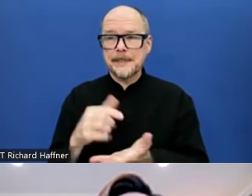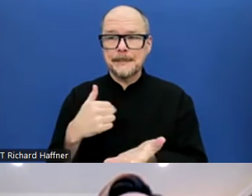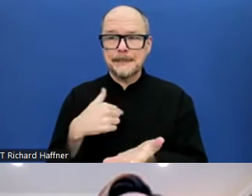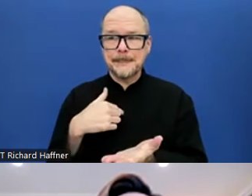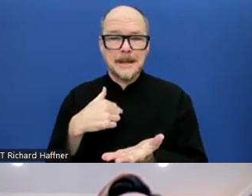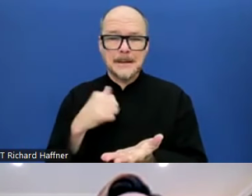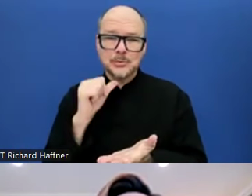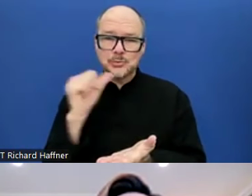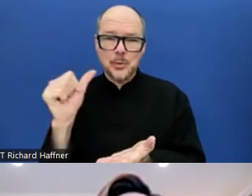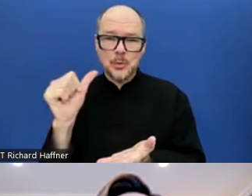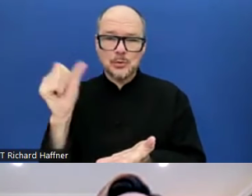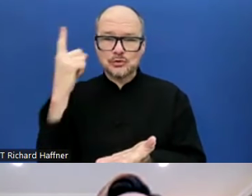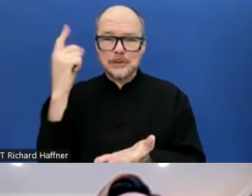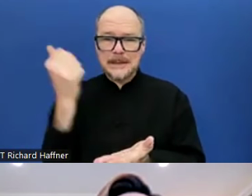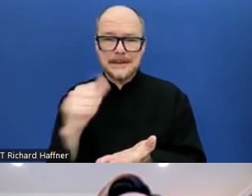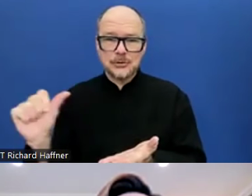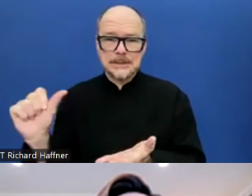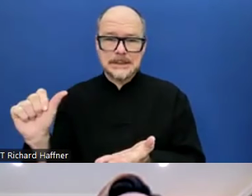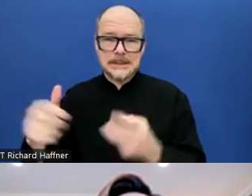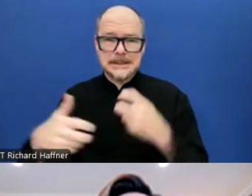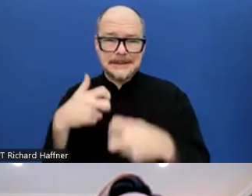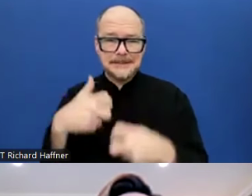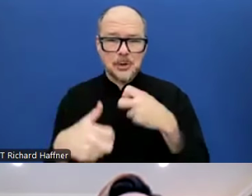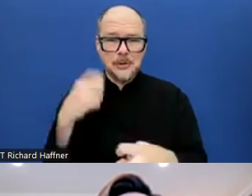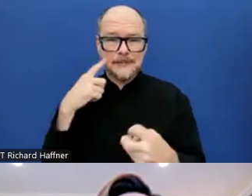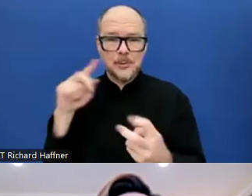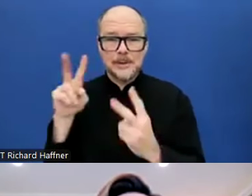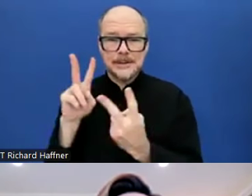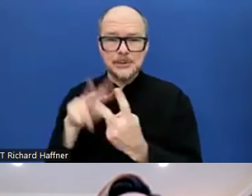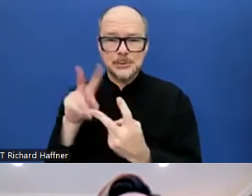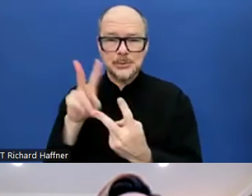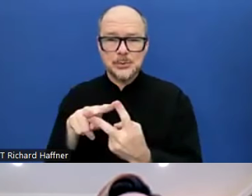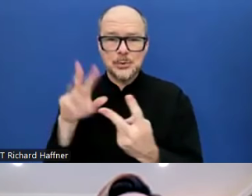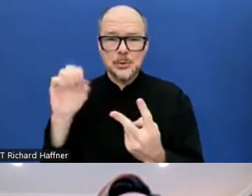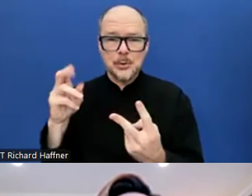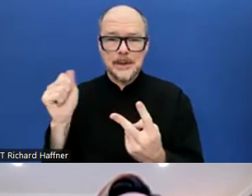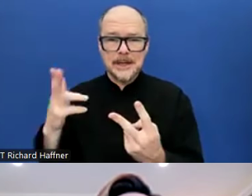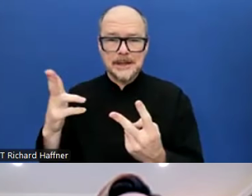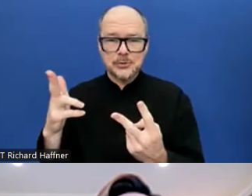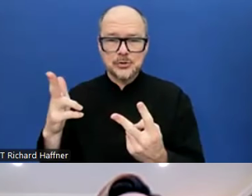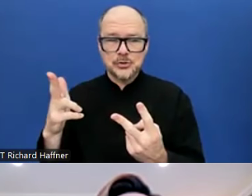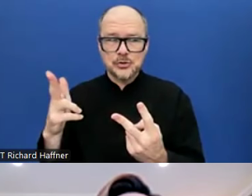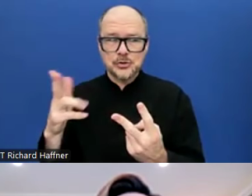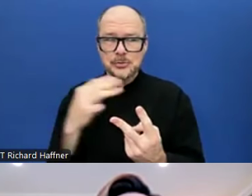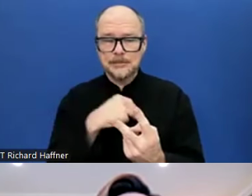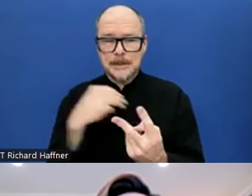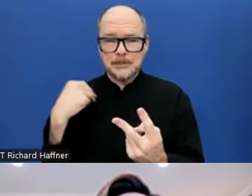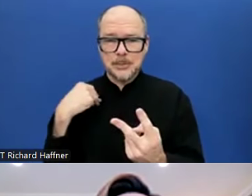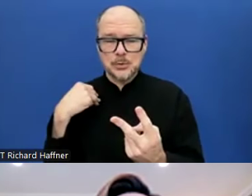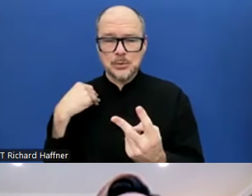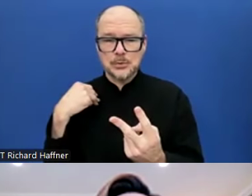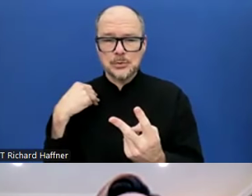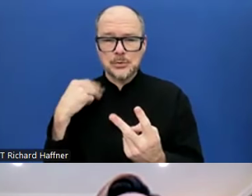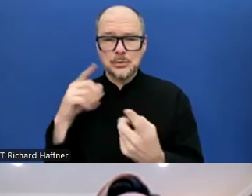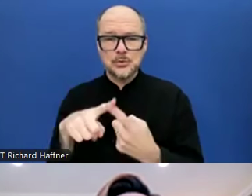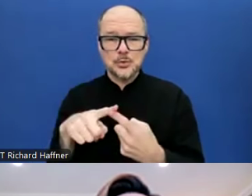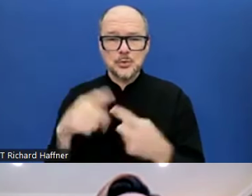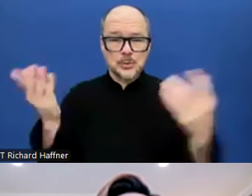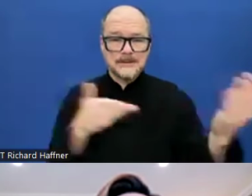be any difficulty for these two OAH members to invite the